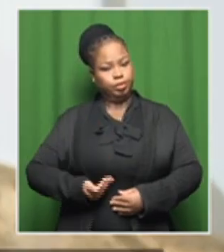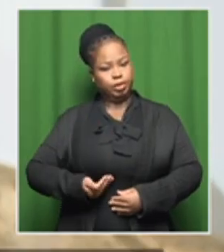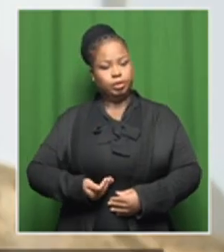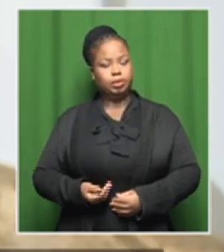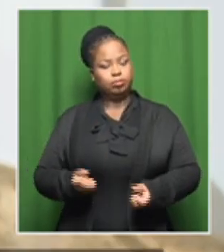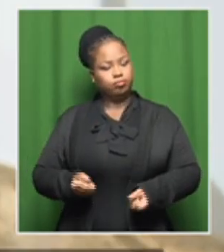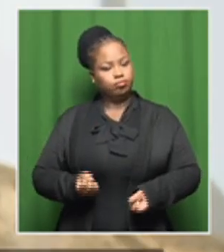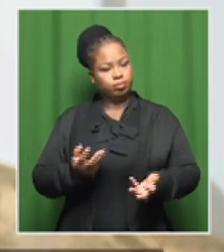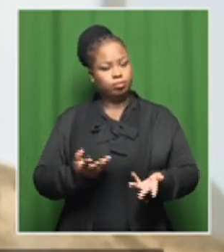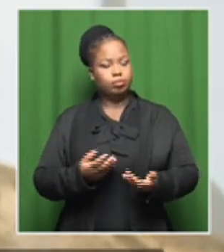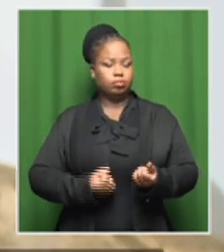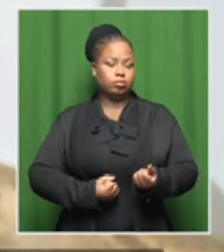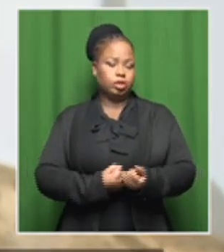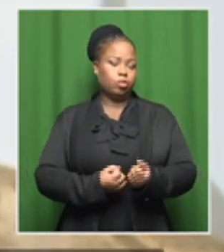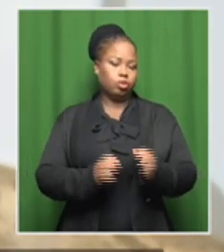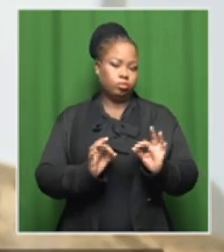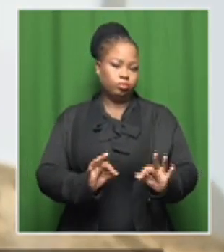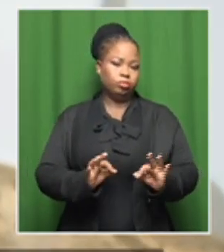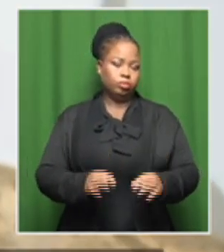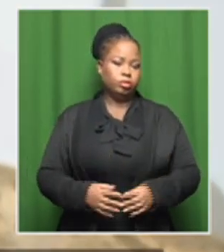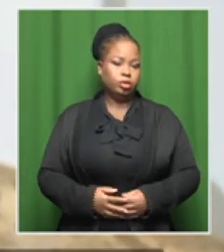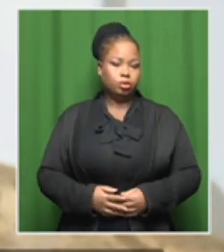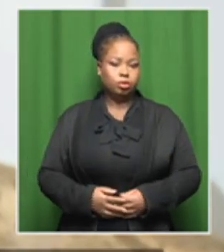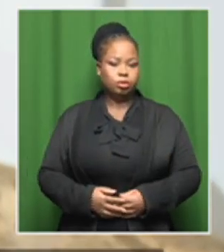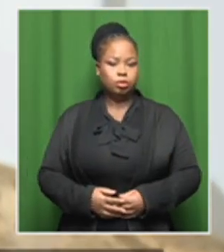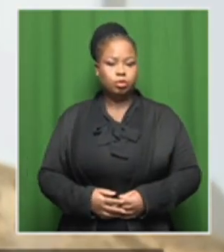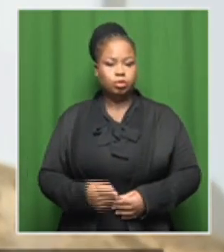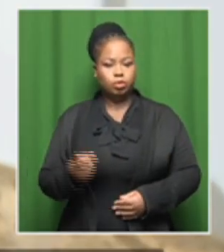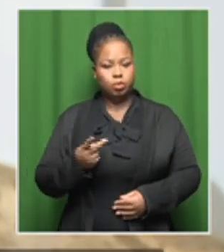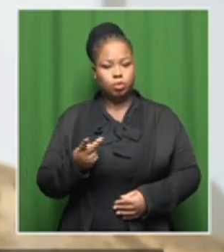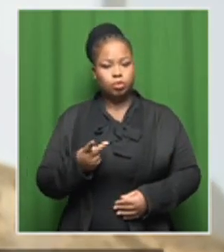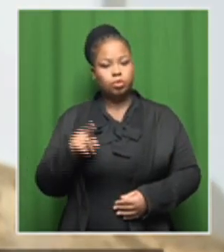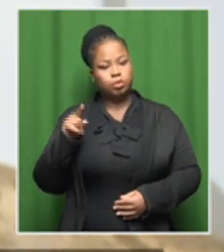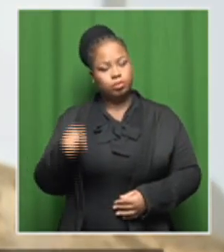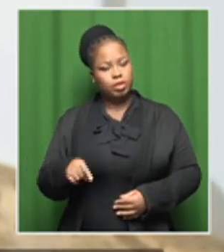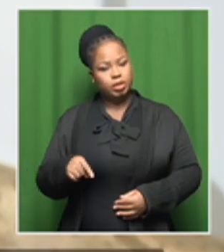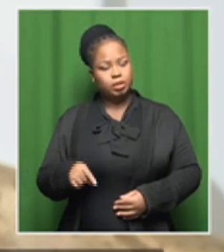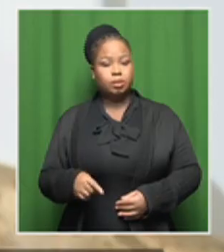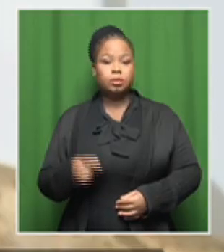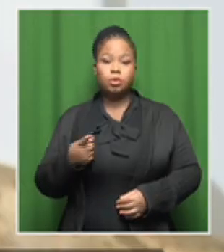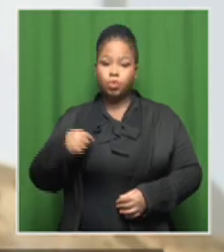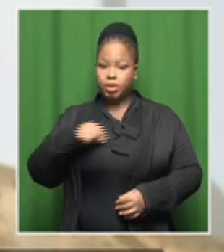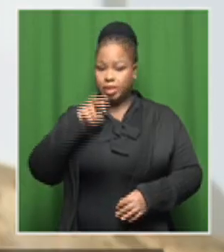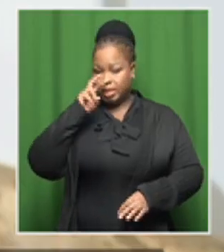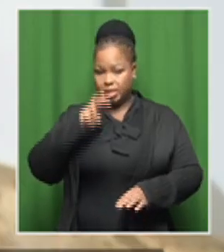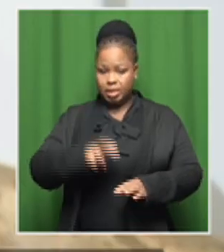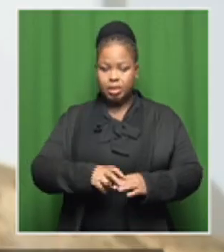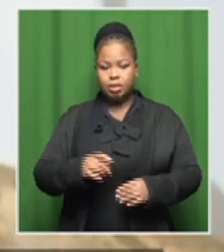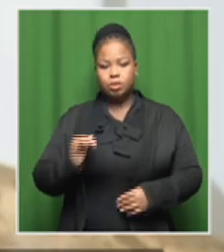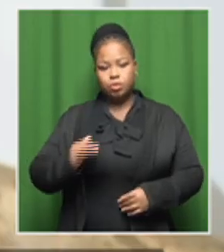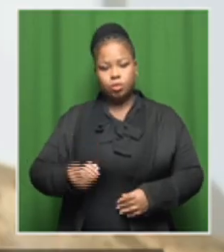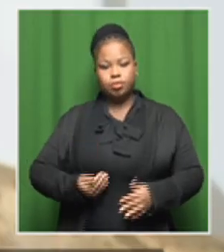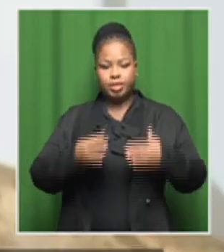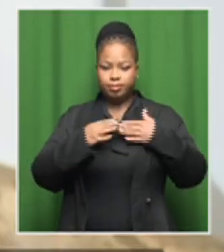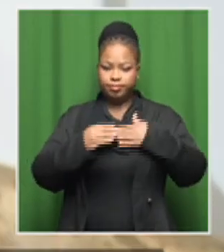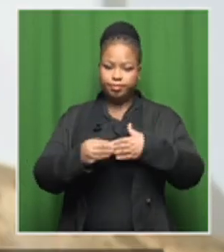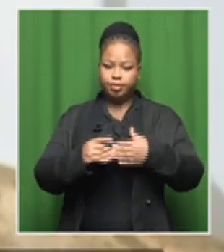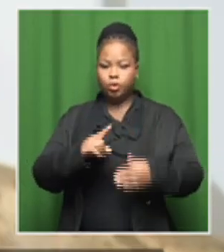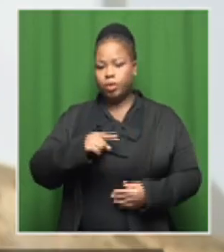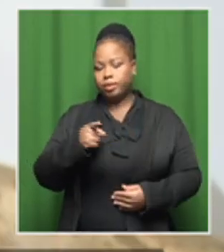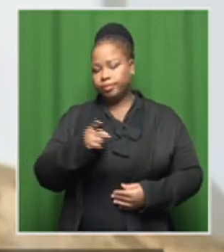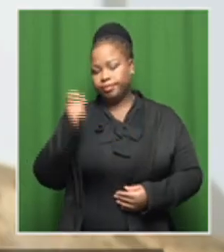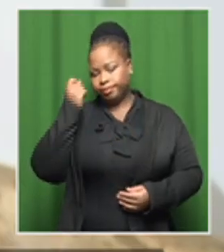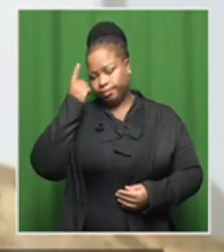the necessary support, and also the space must be created. But we need them to lead because they understand better